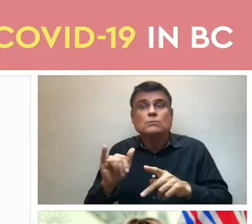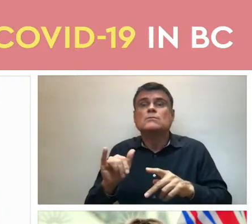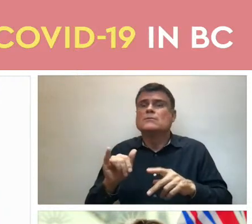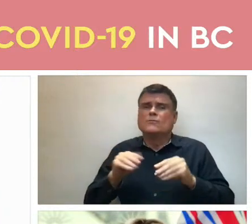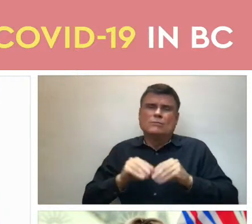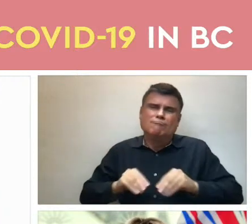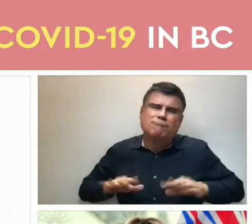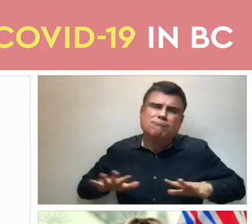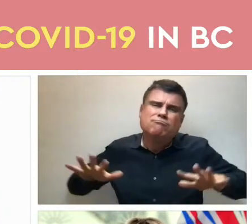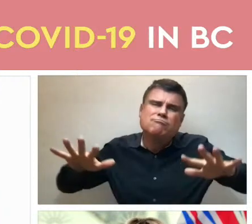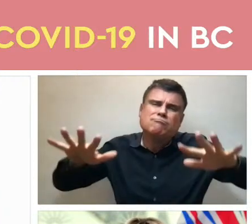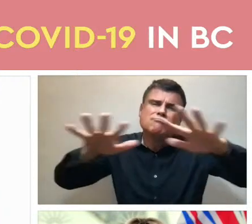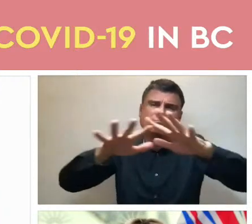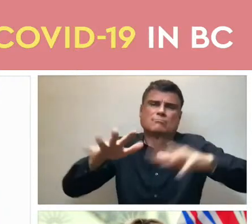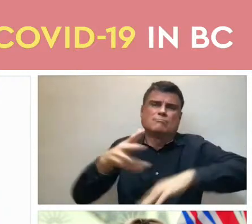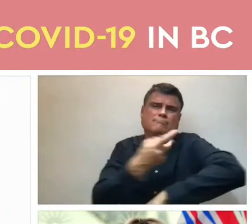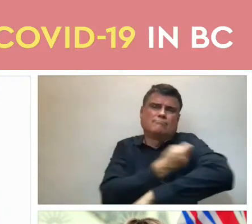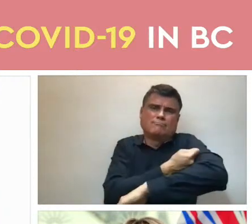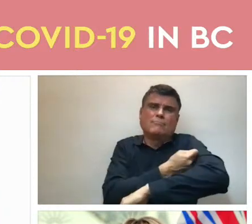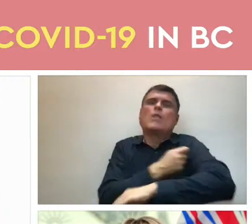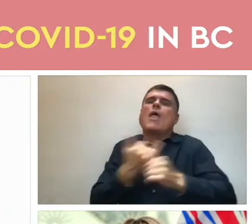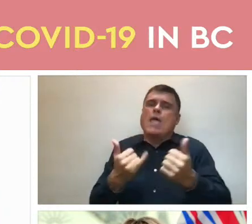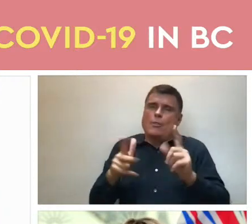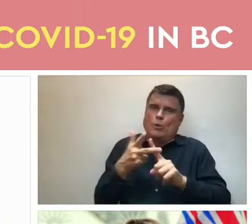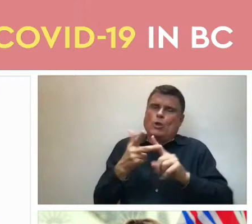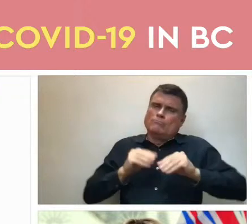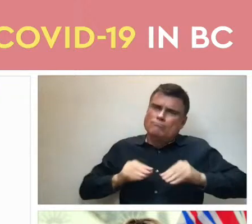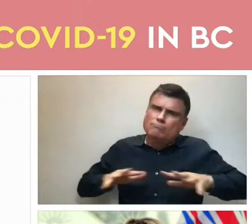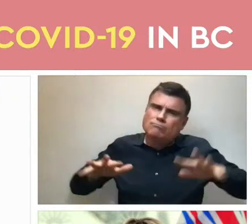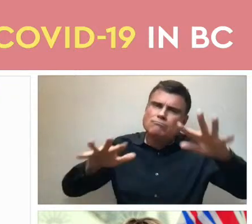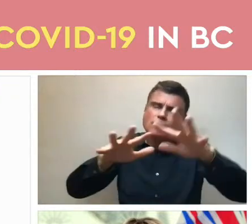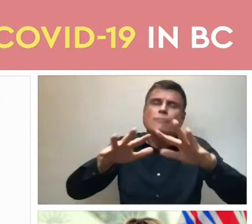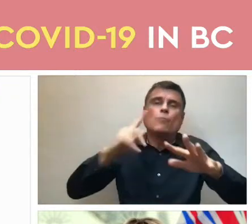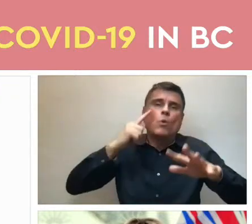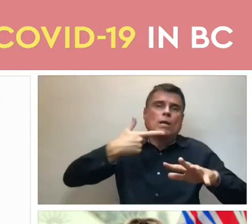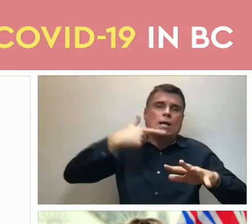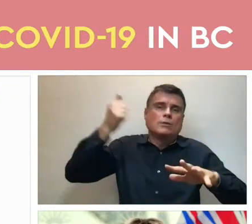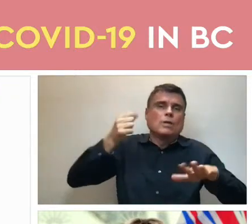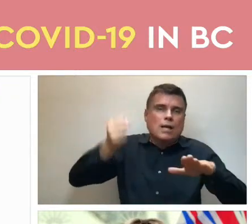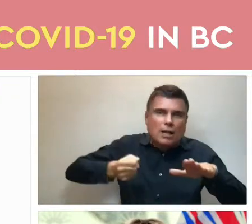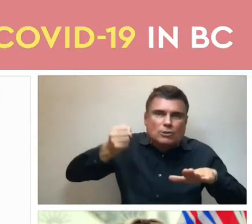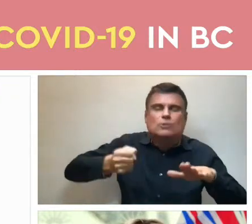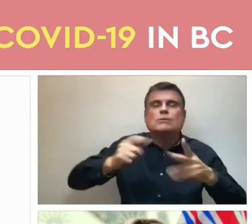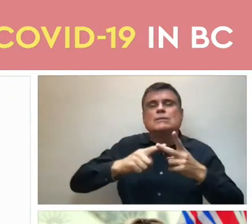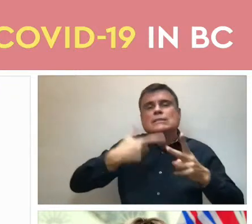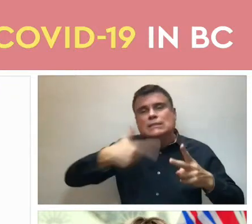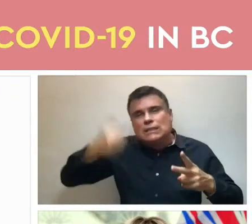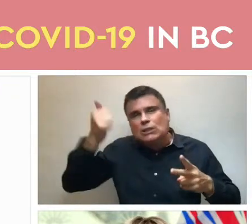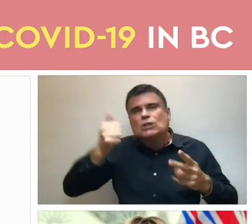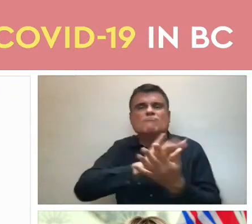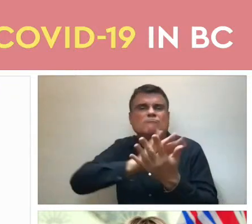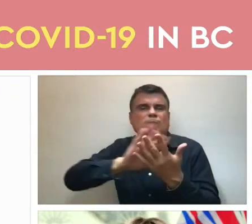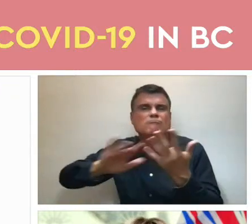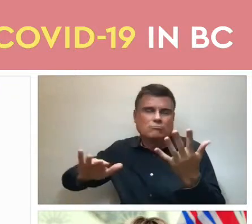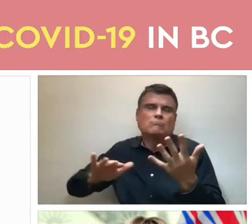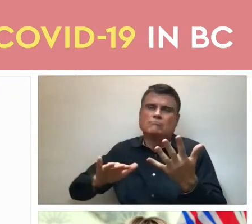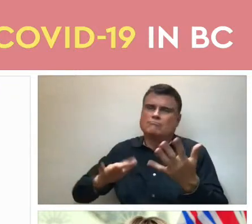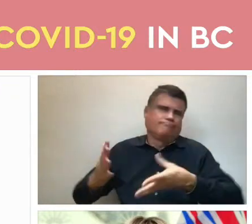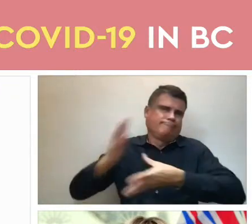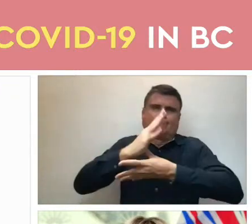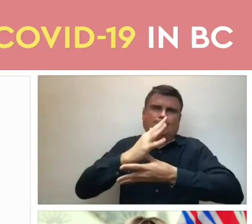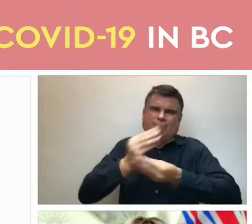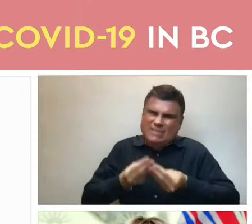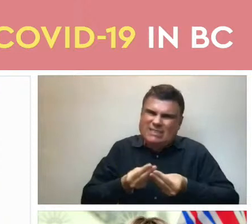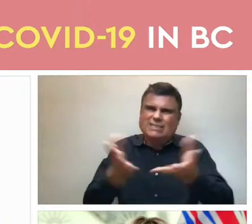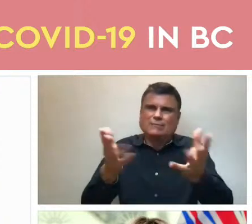2, and booster doses for the elders and seniors, and of course the all-important dose 1 for children 5 to 11 in many